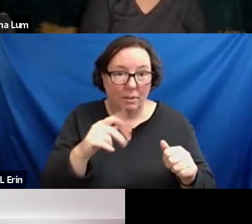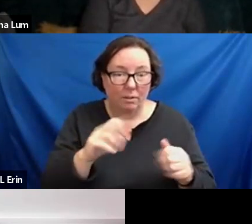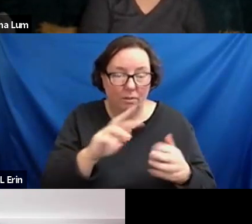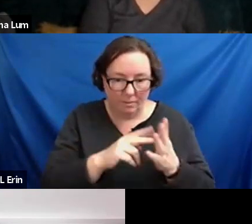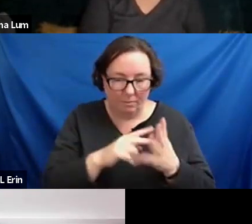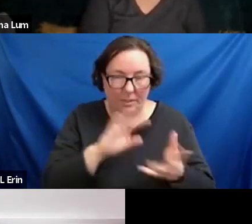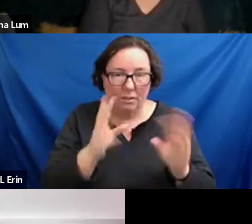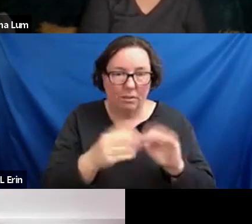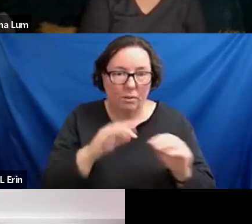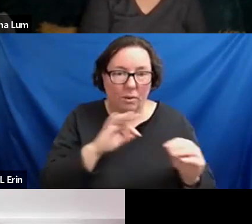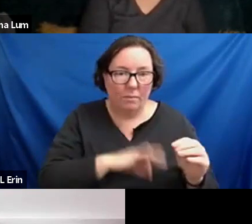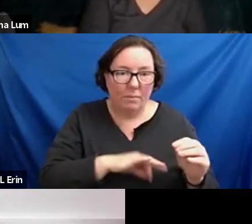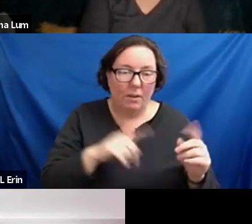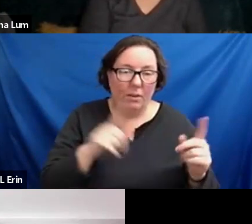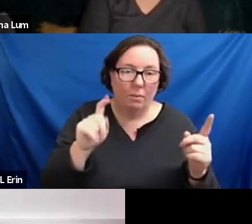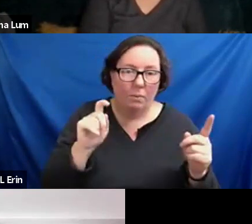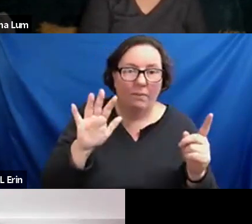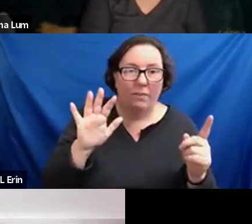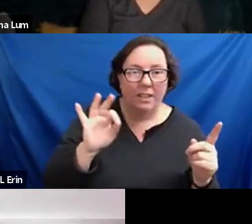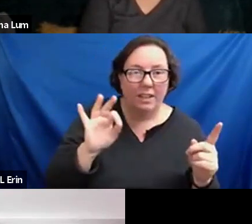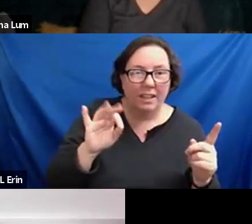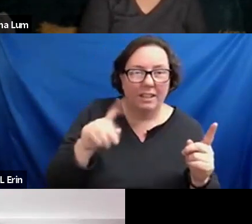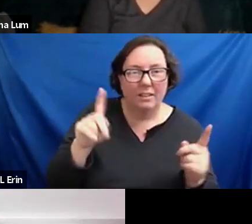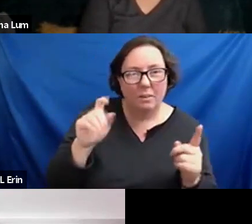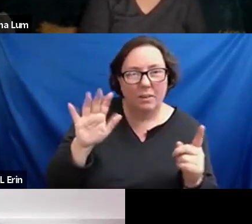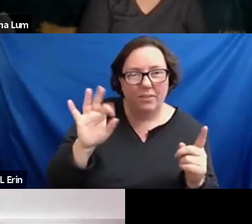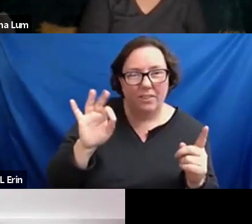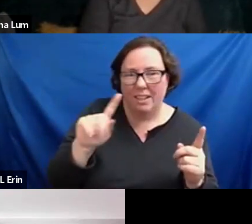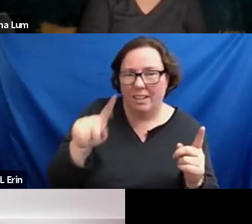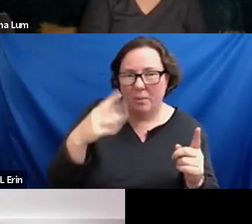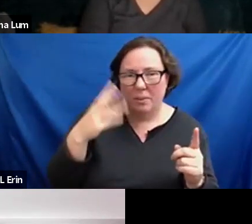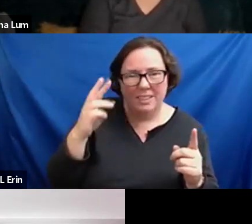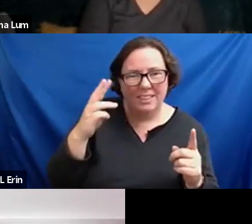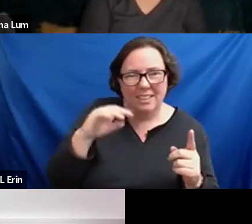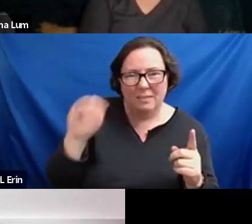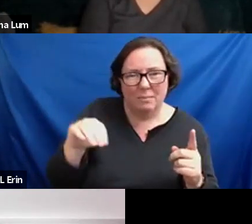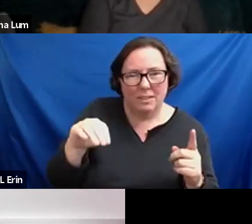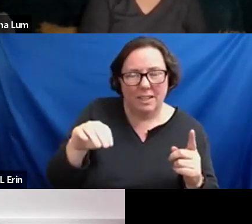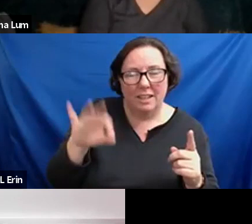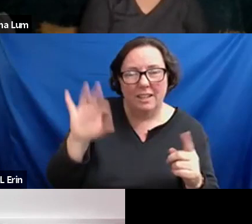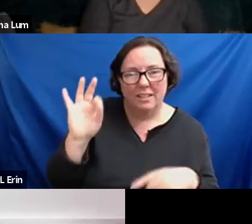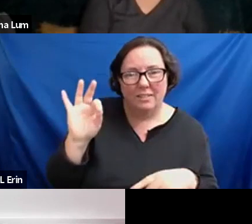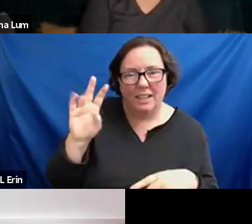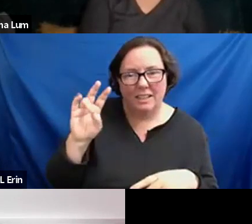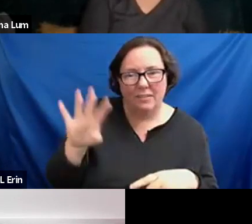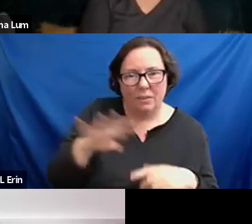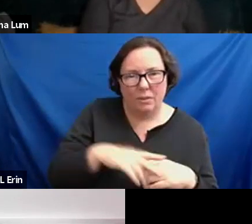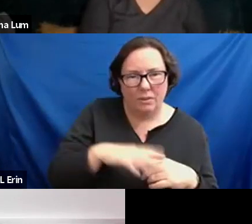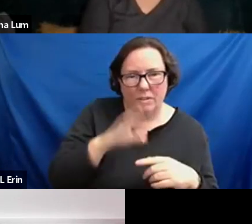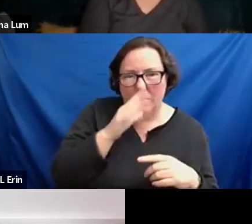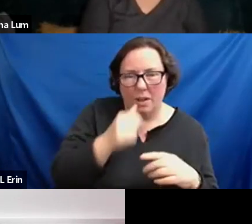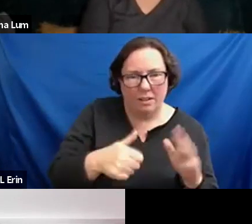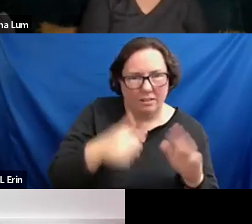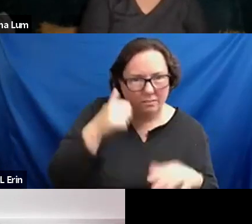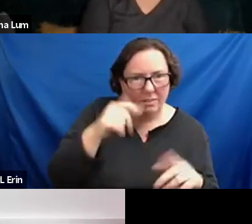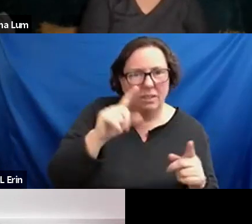total merit seats are 159. 159 is only 16% of 974. Why weren't